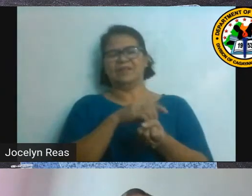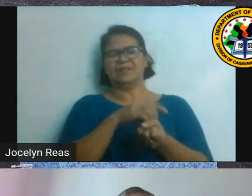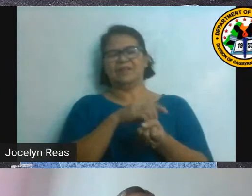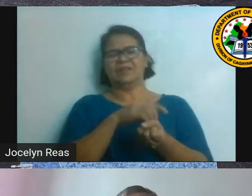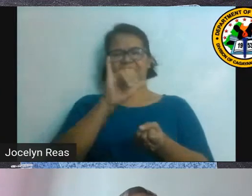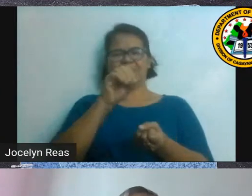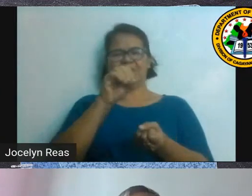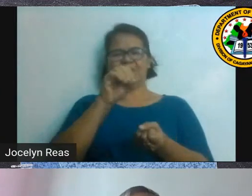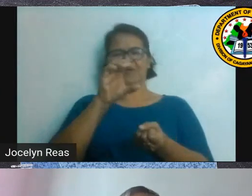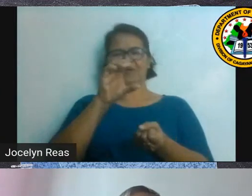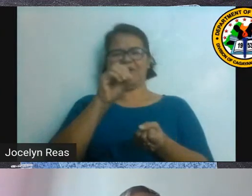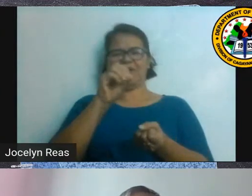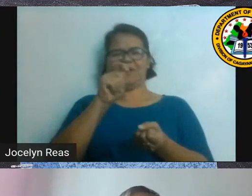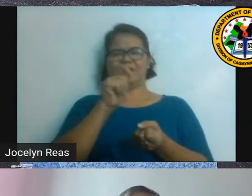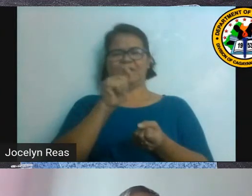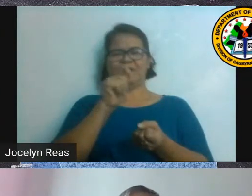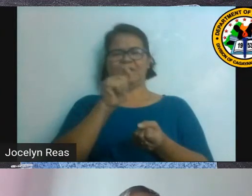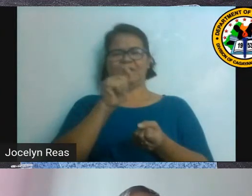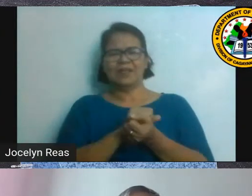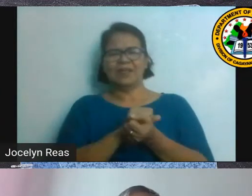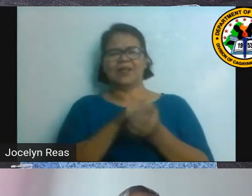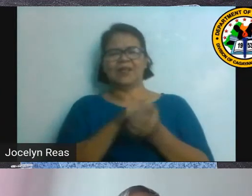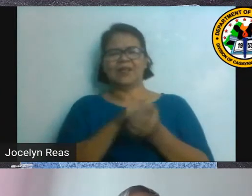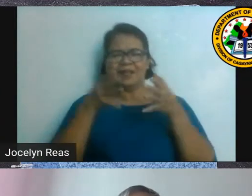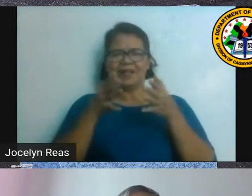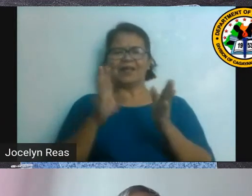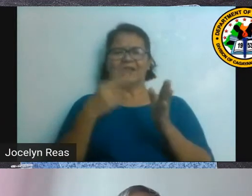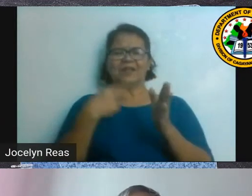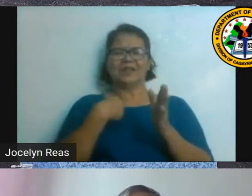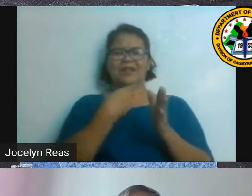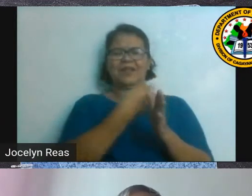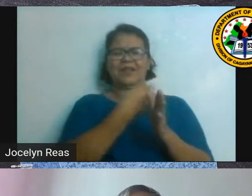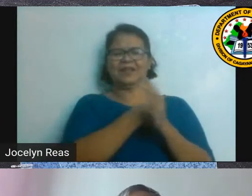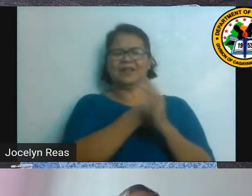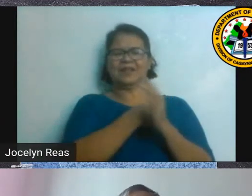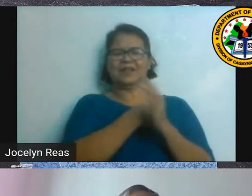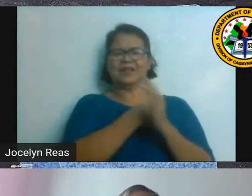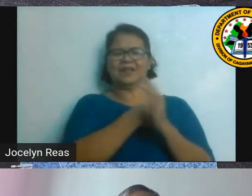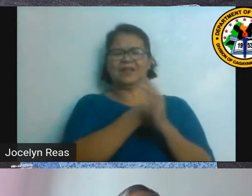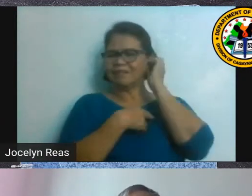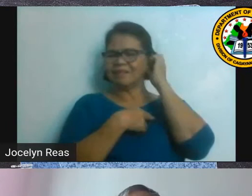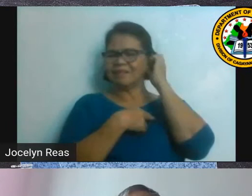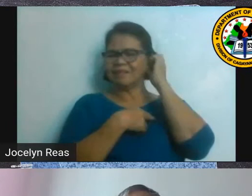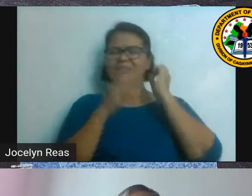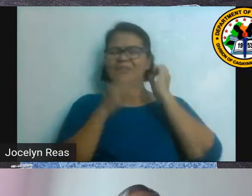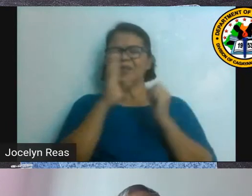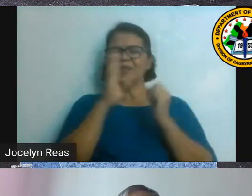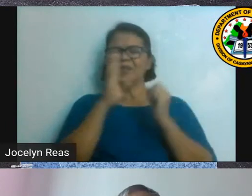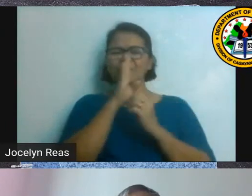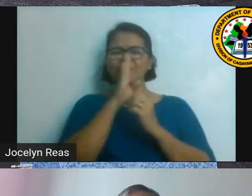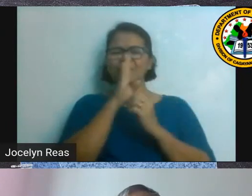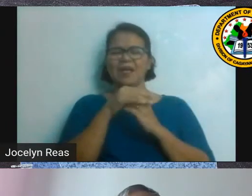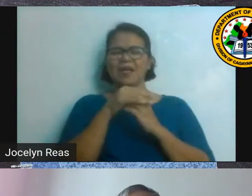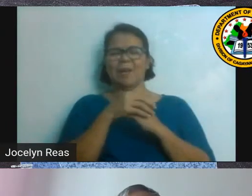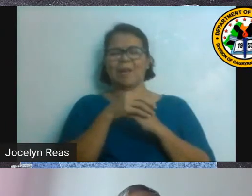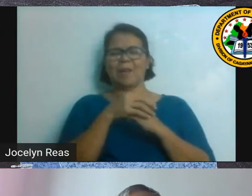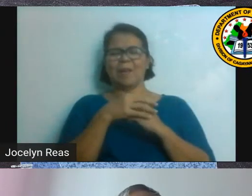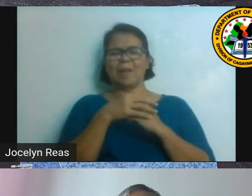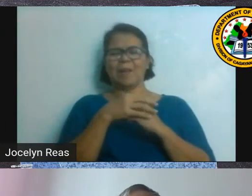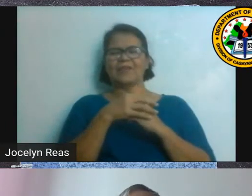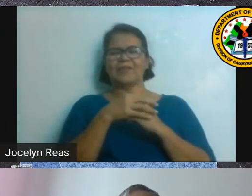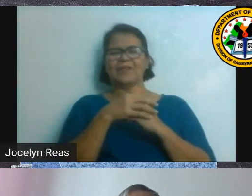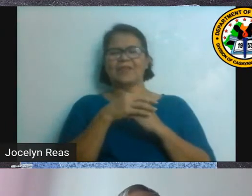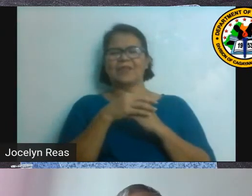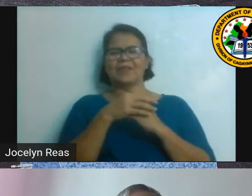making sure po, USEC, that this session will be fluid and internet, the internet connection is very